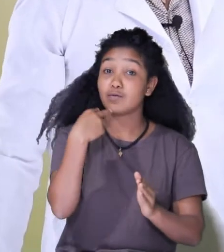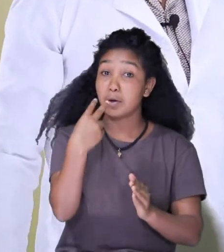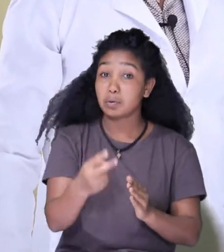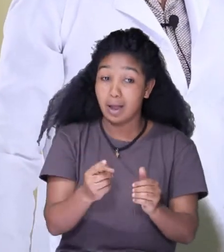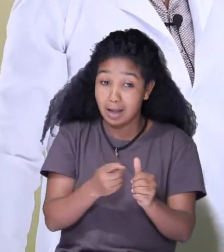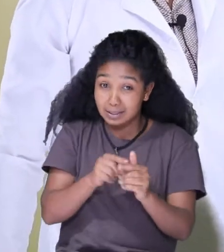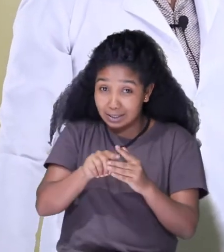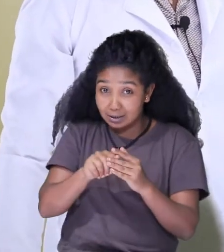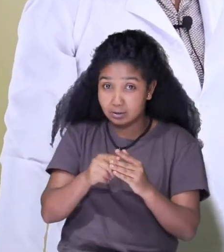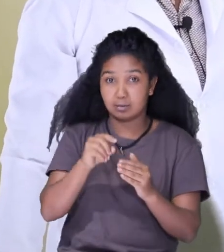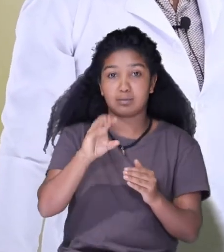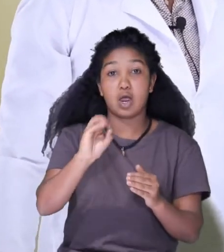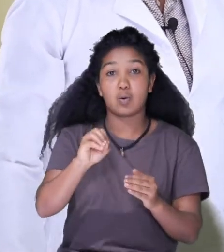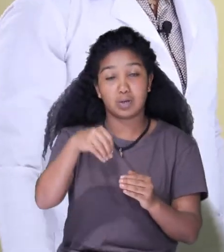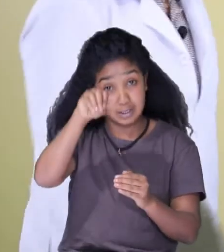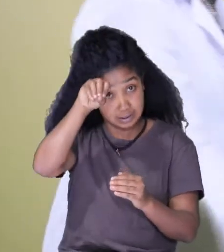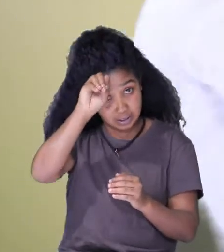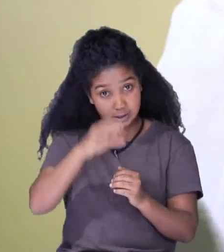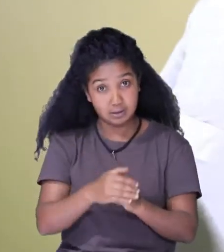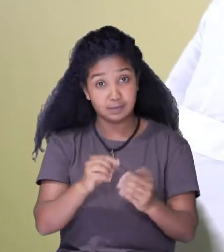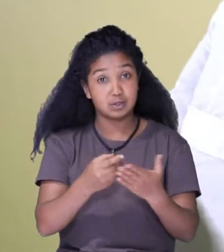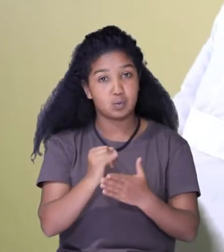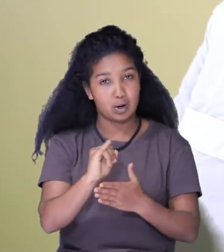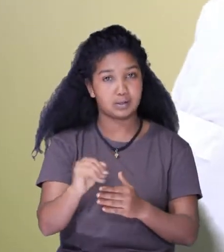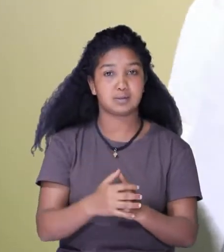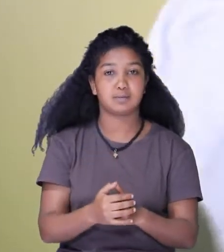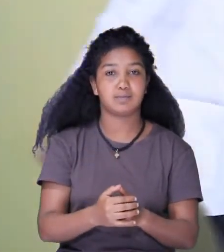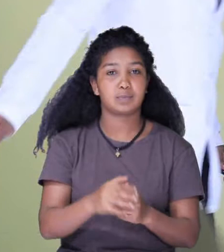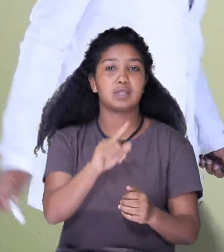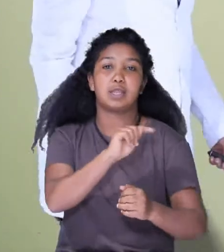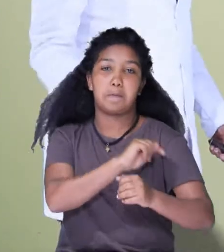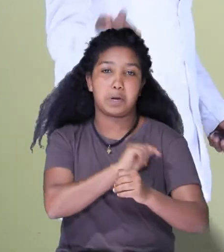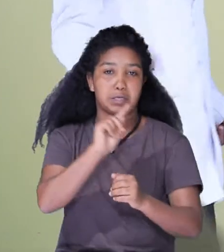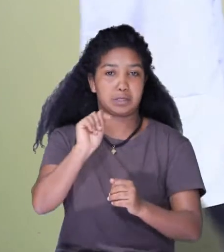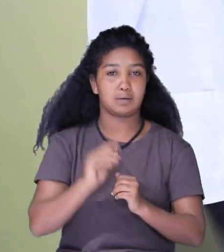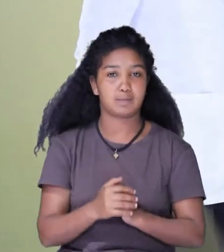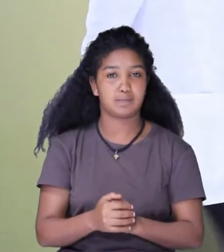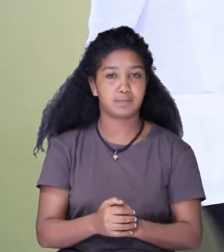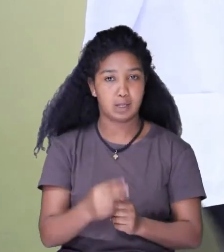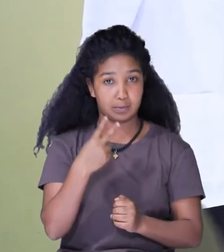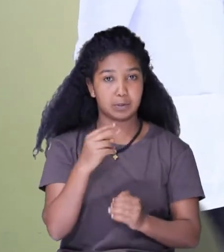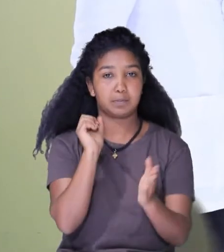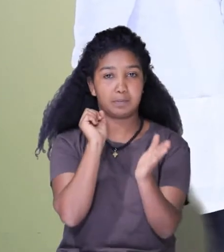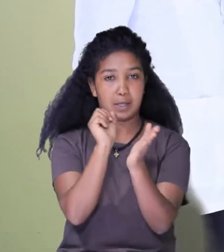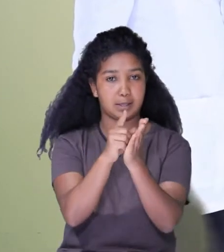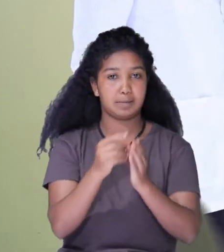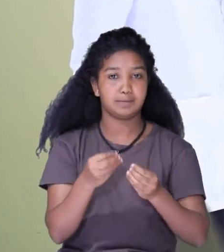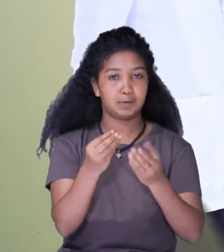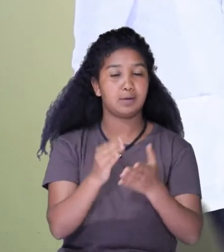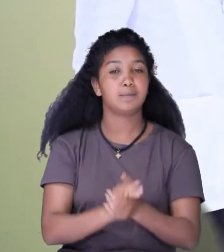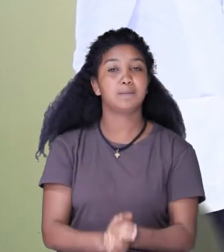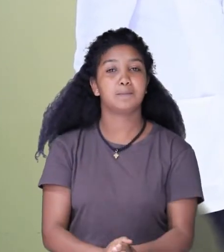sound at 0 degrees Celsius. This one is temperature. Let me see by example.